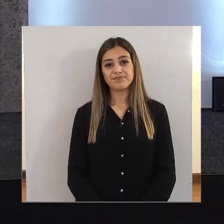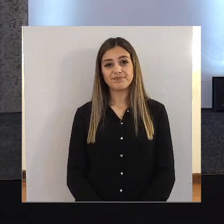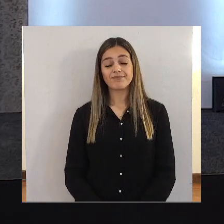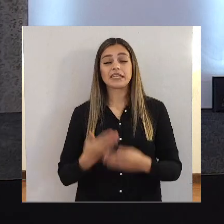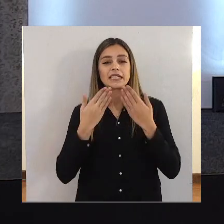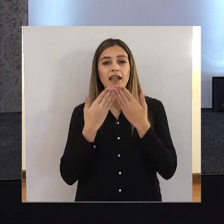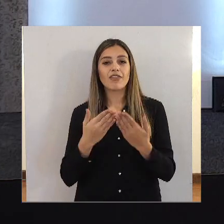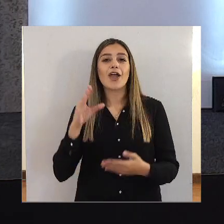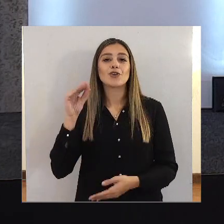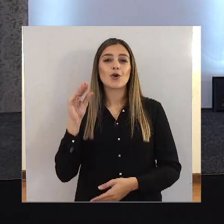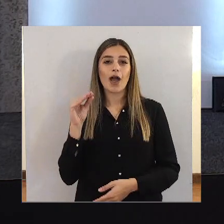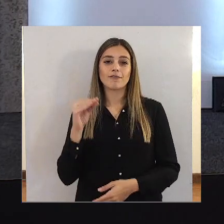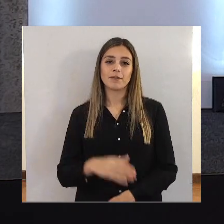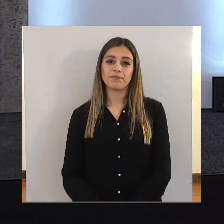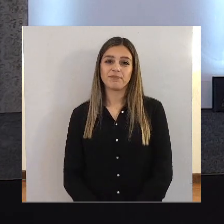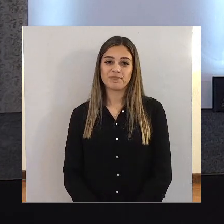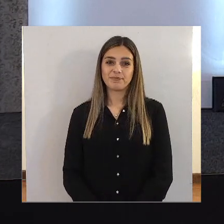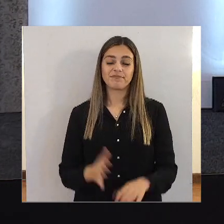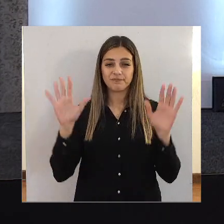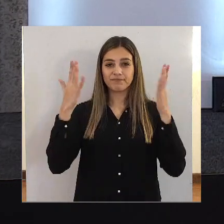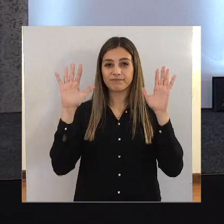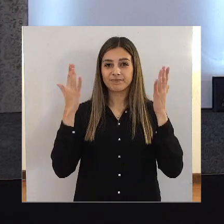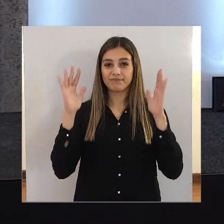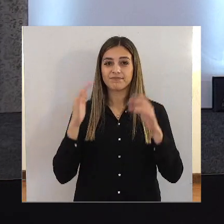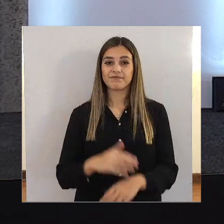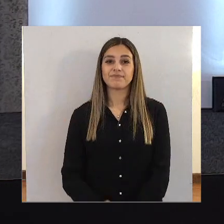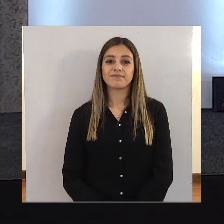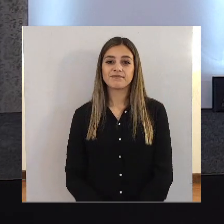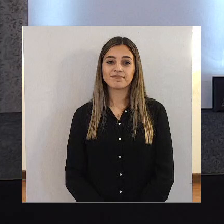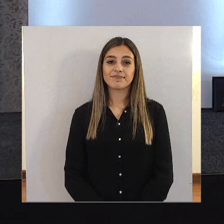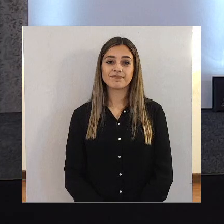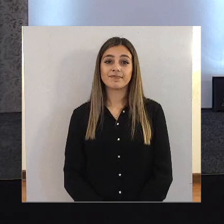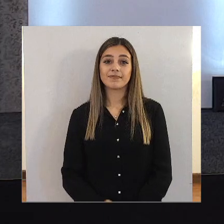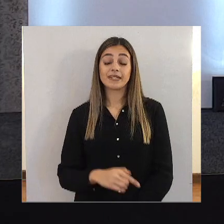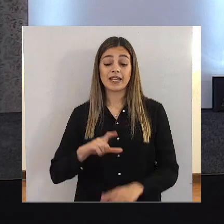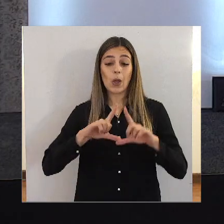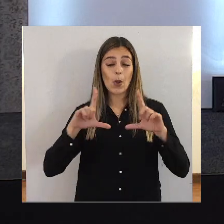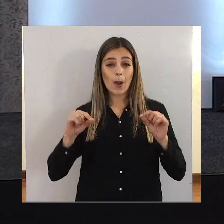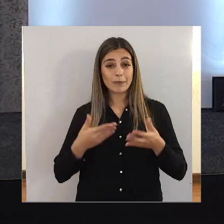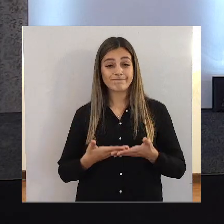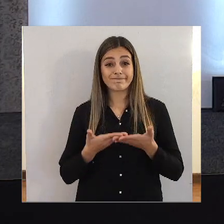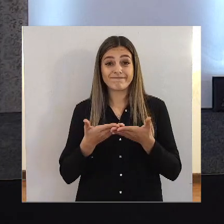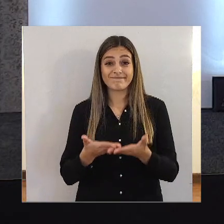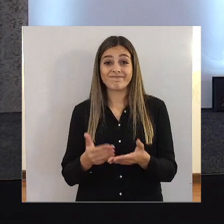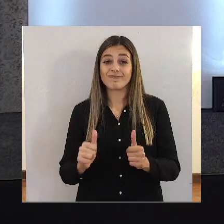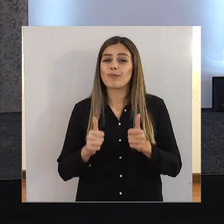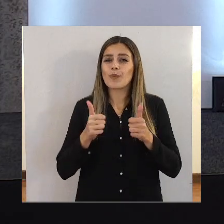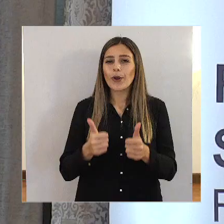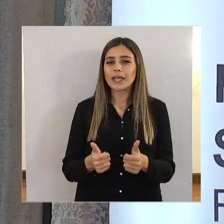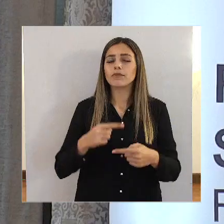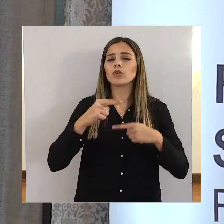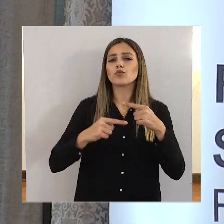So much, Dr. Alexia Bezzina. Some meaningful take-home messages from her remarks, including